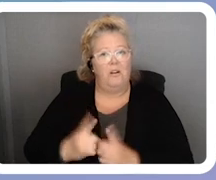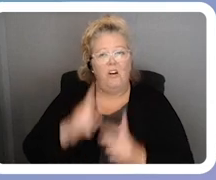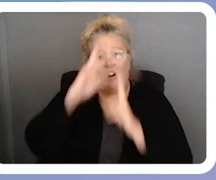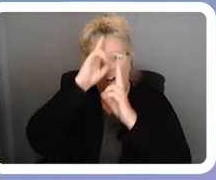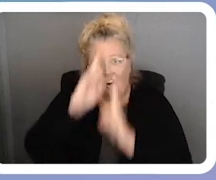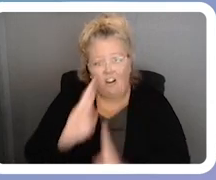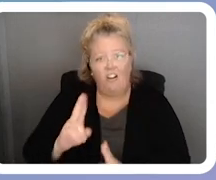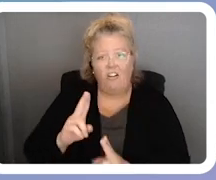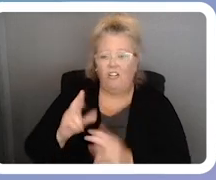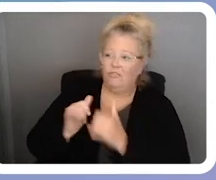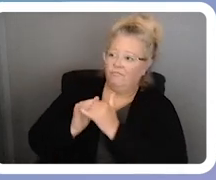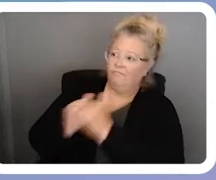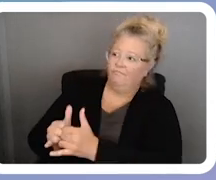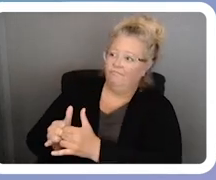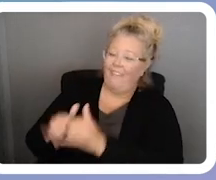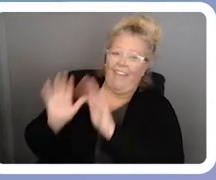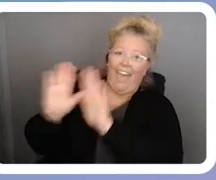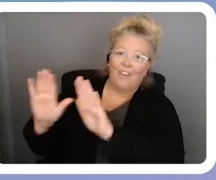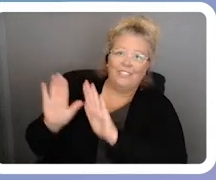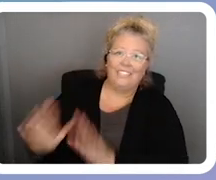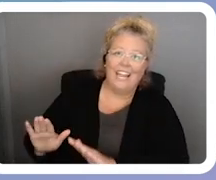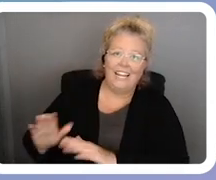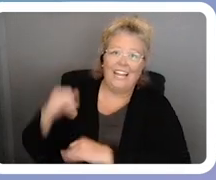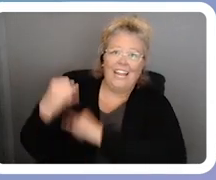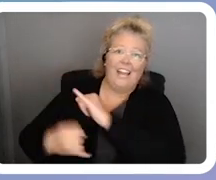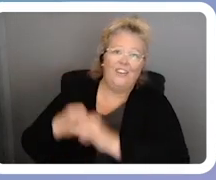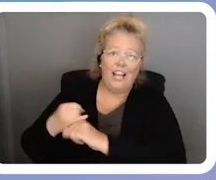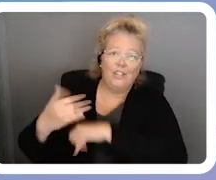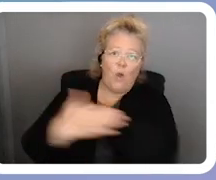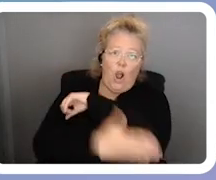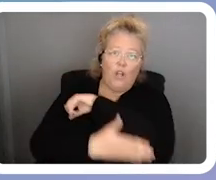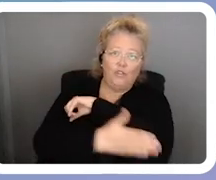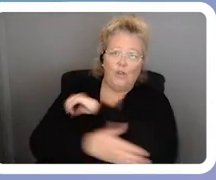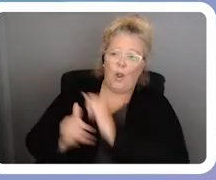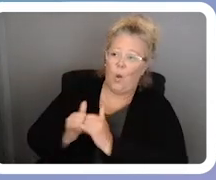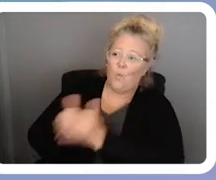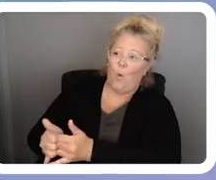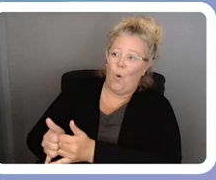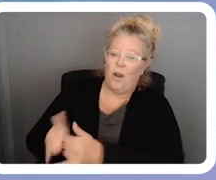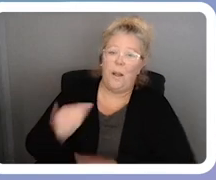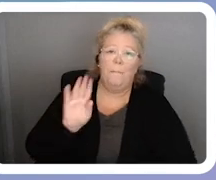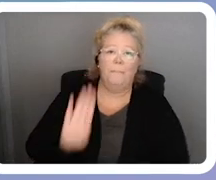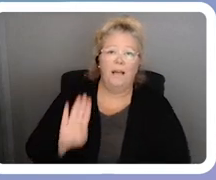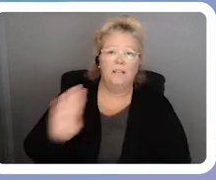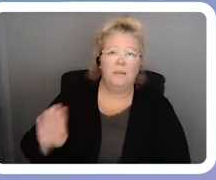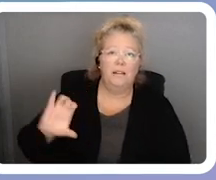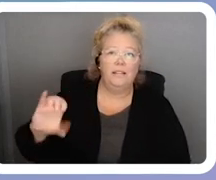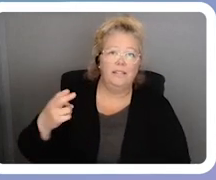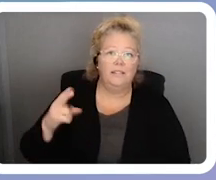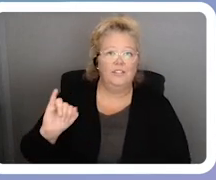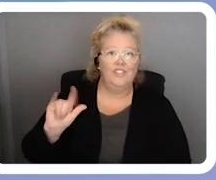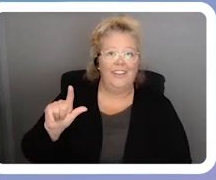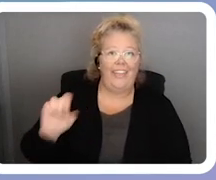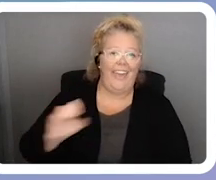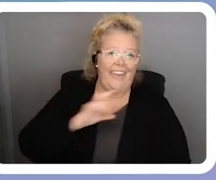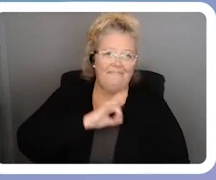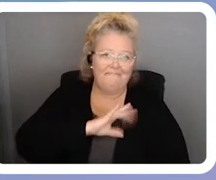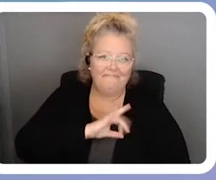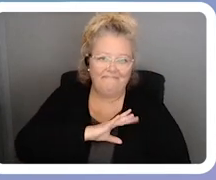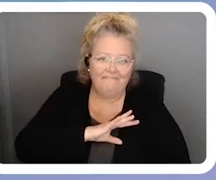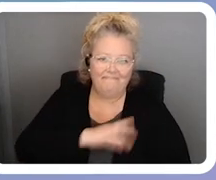award its Outstanding International Country Award to Best Buddies Chile.